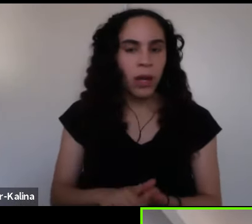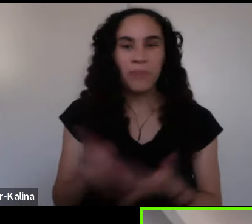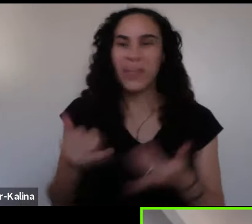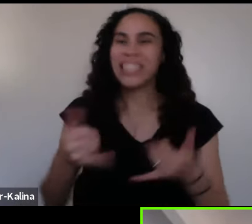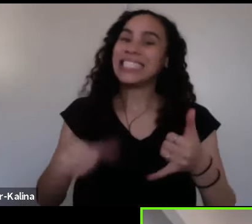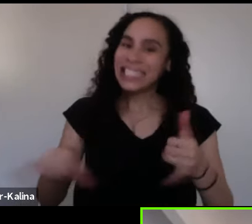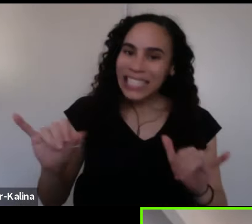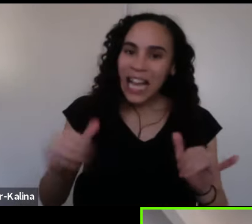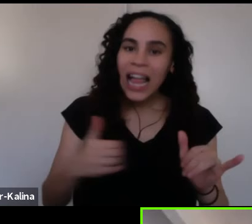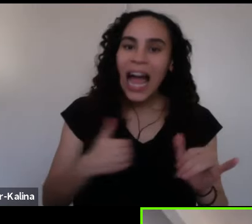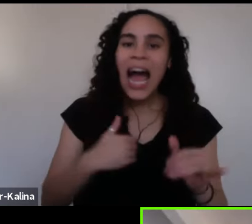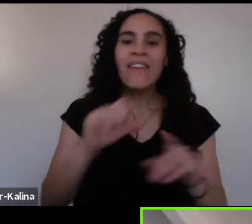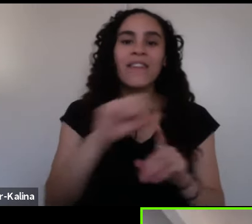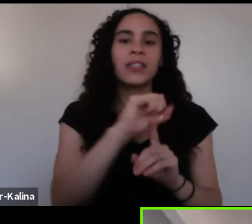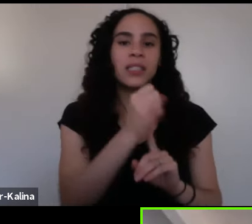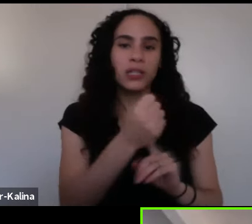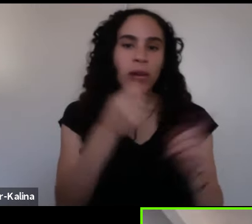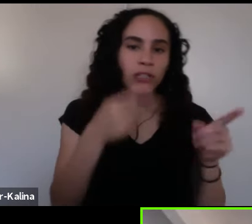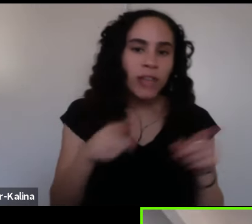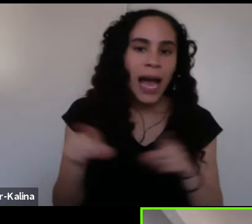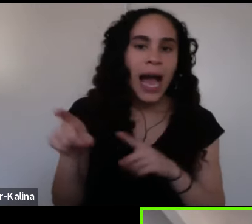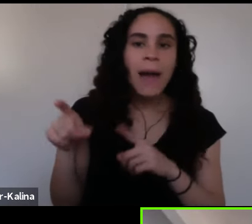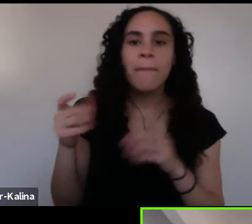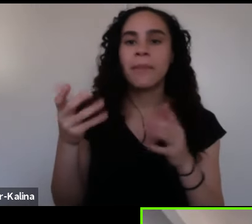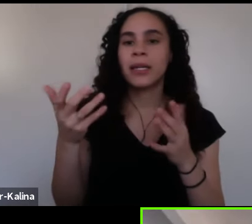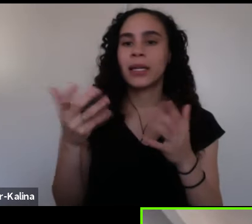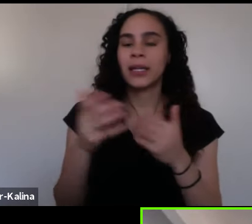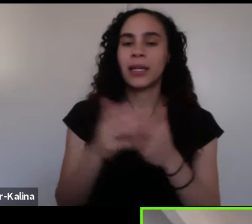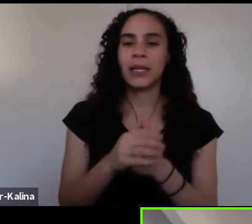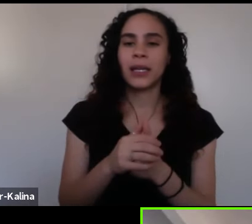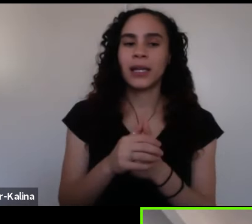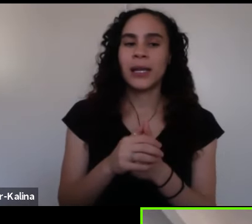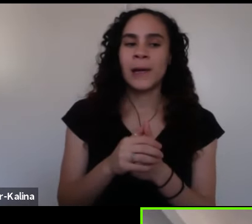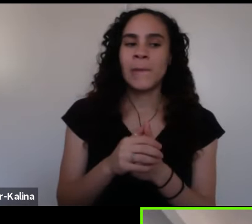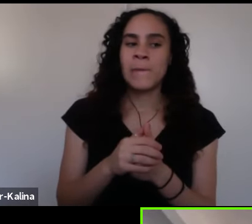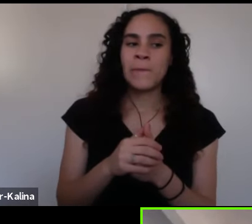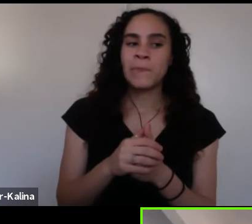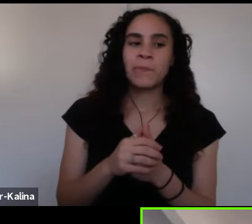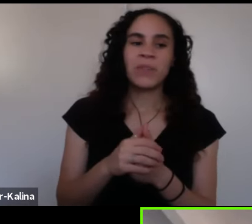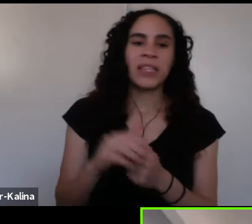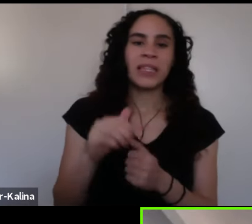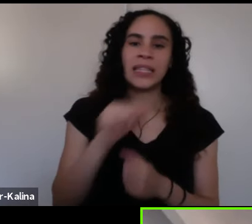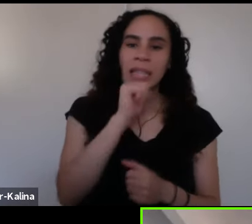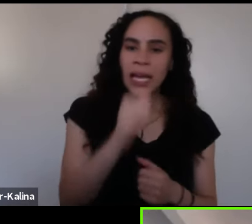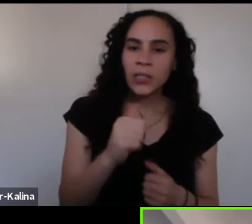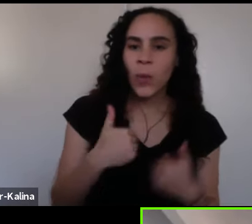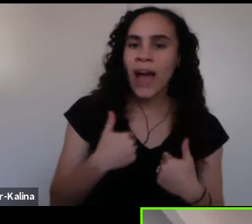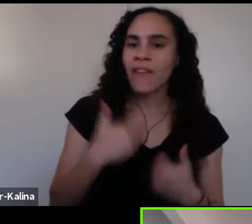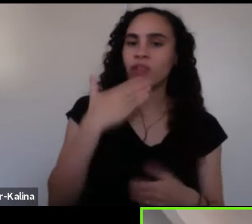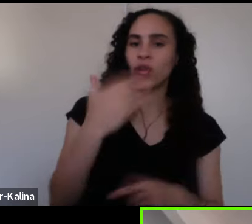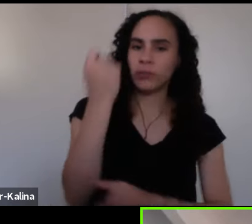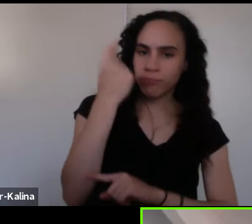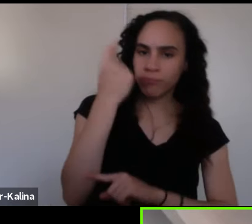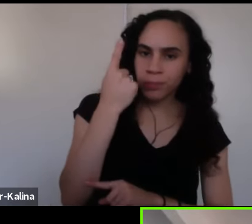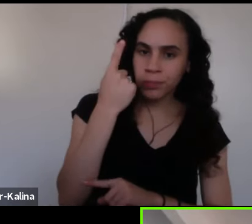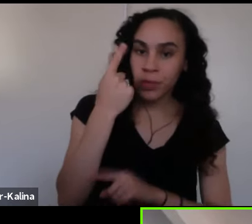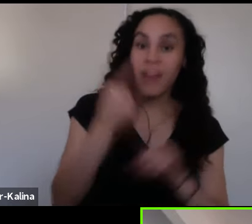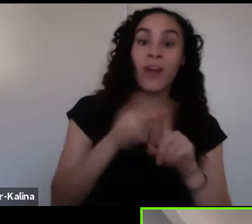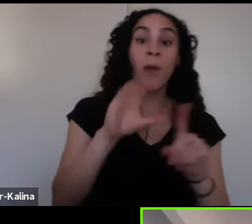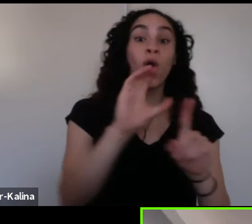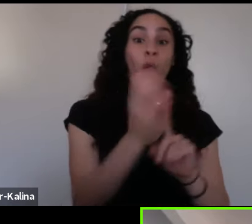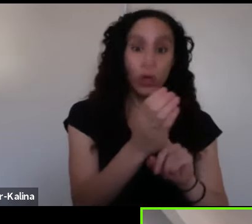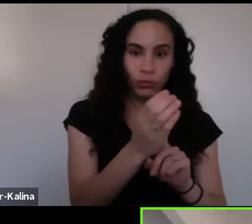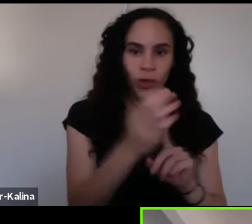are situations that happen or things that happen that they don't necessarily have a good grasp on from a cultural perspective. So that's where I come